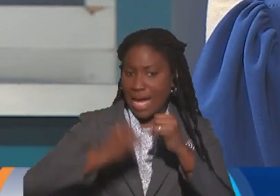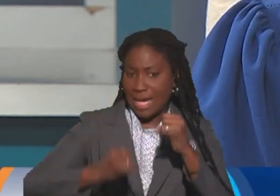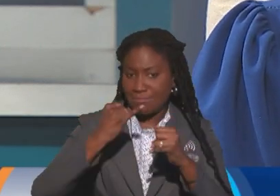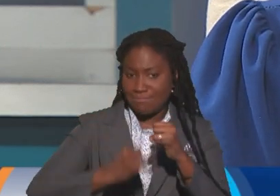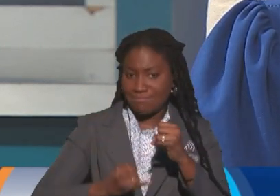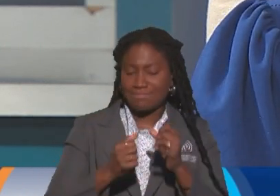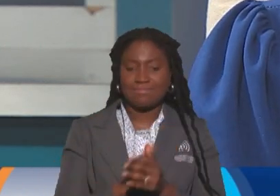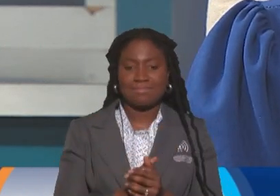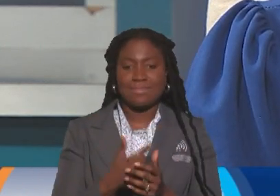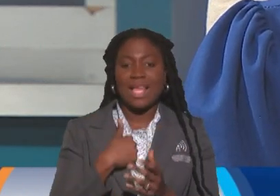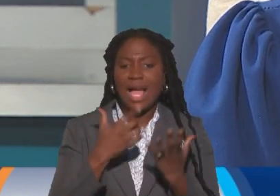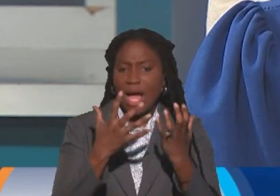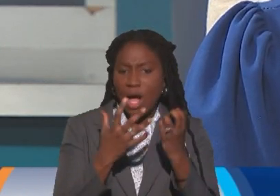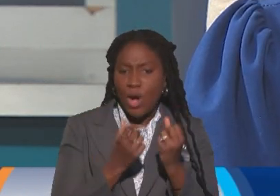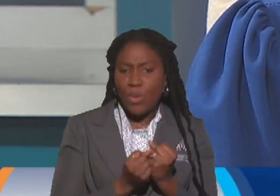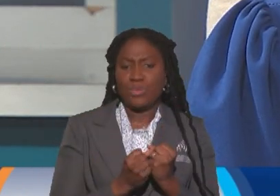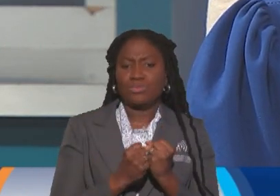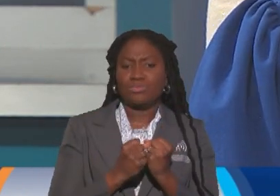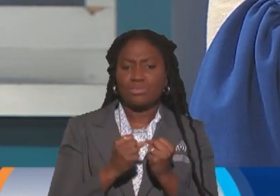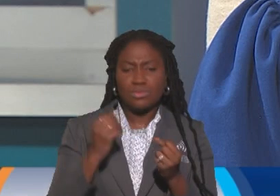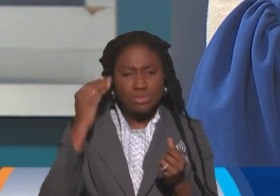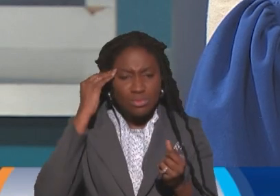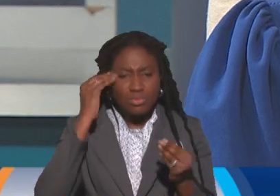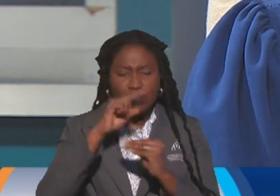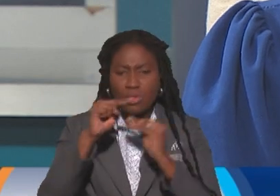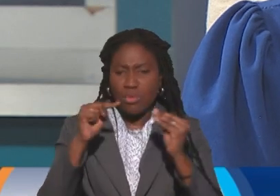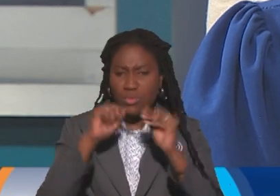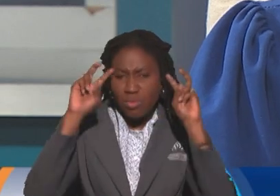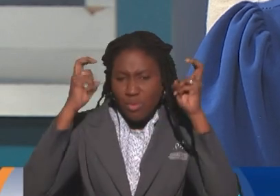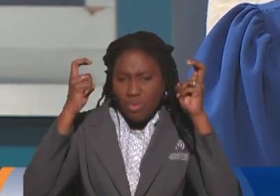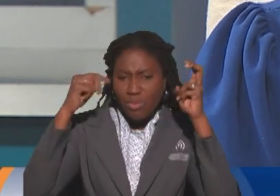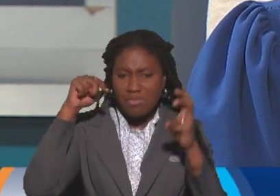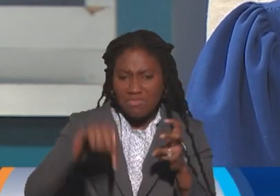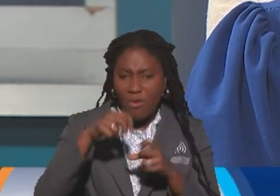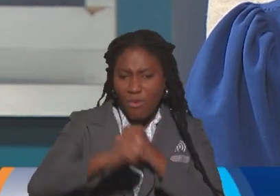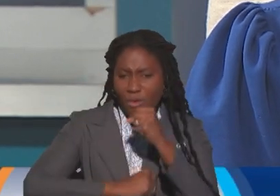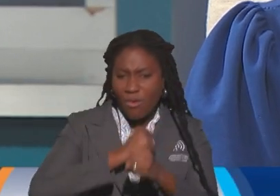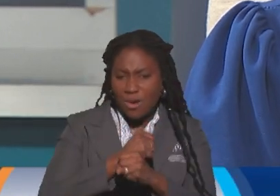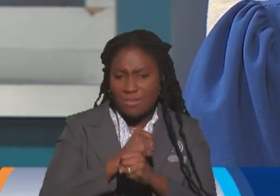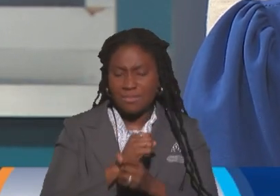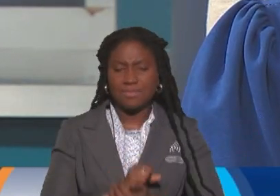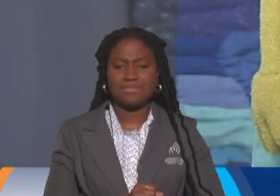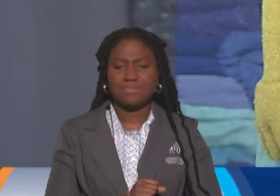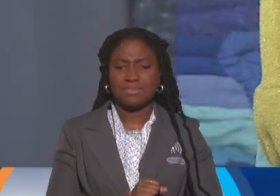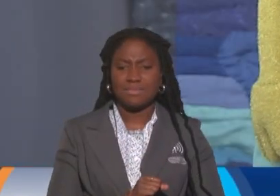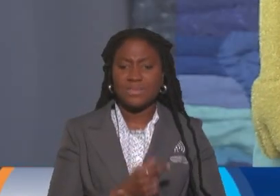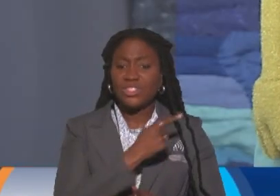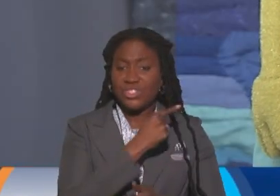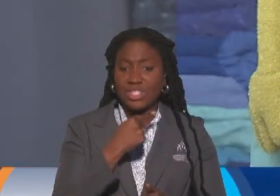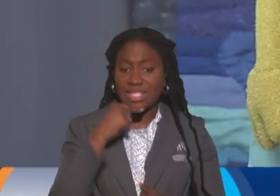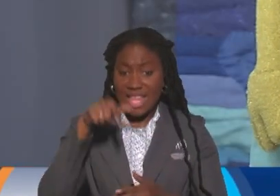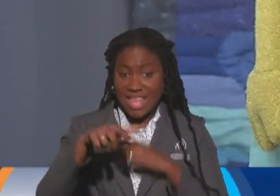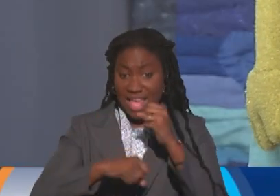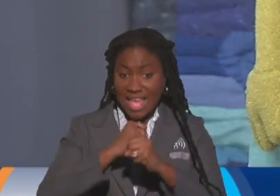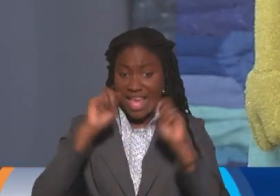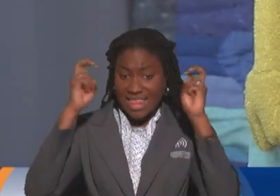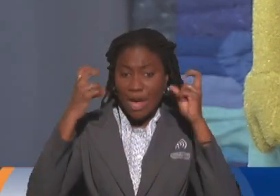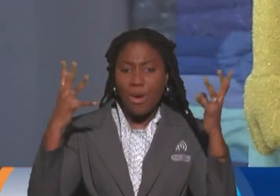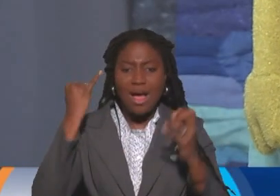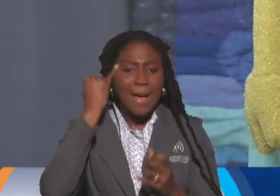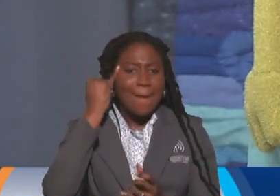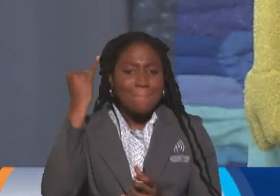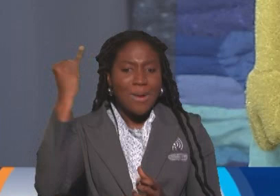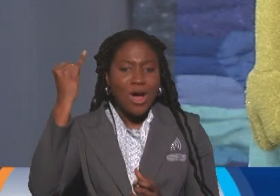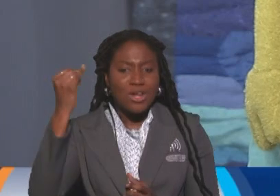back to the guiding principle for this year's festival, because you did touch on it very briefly. Can you just expound on it? Okay, so the theme is Imagine the Future,